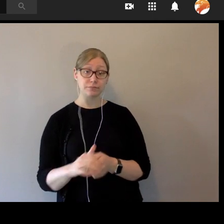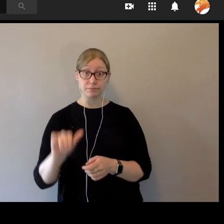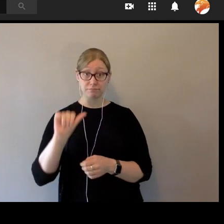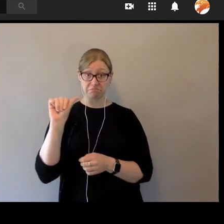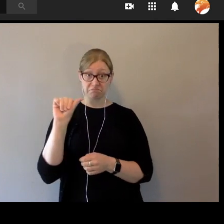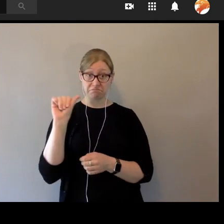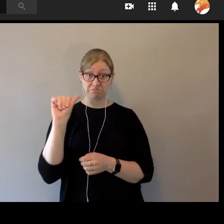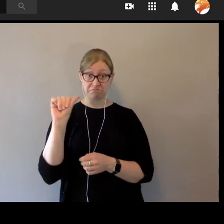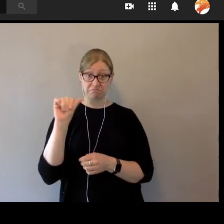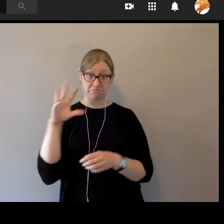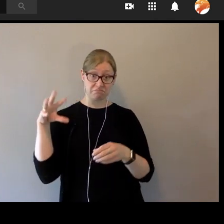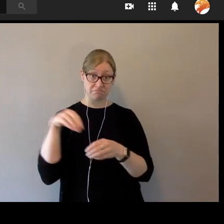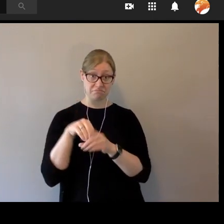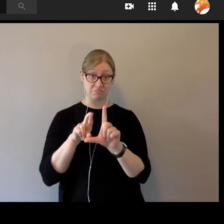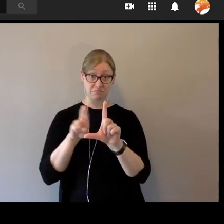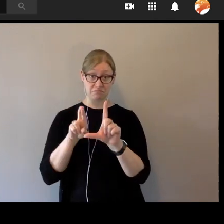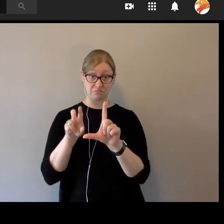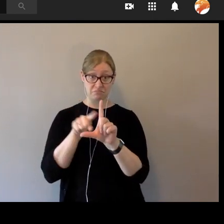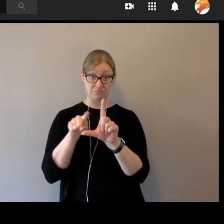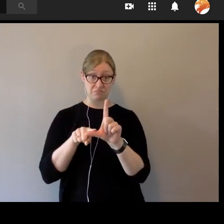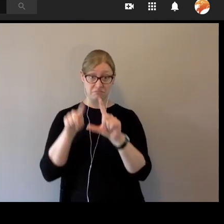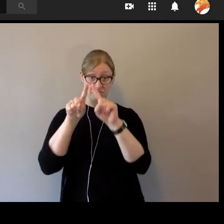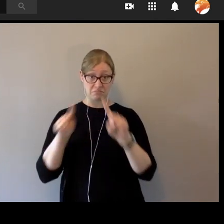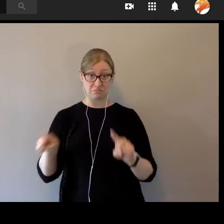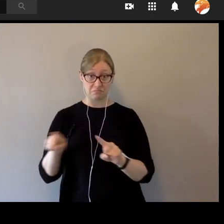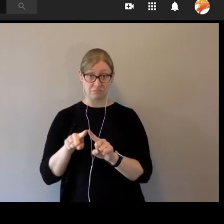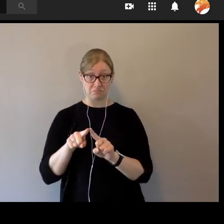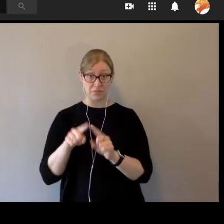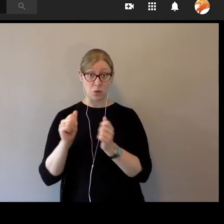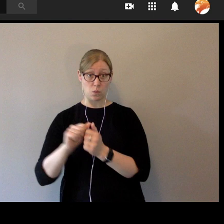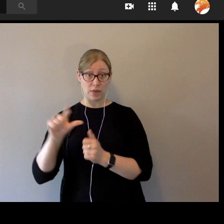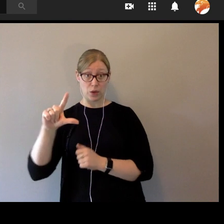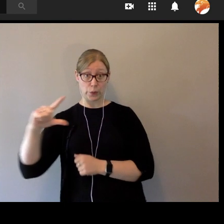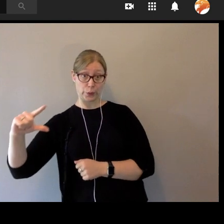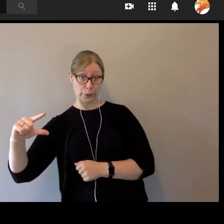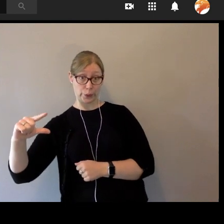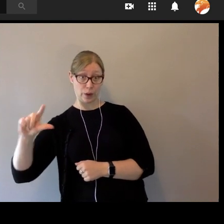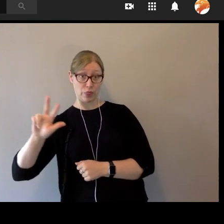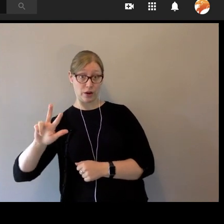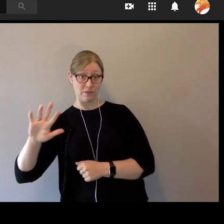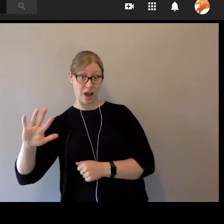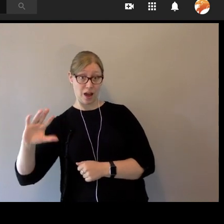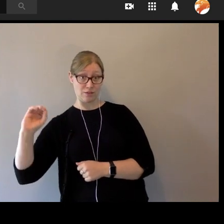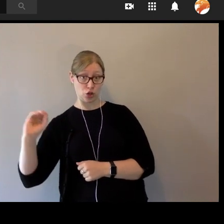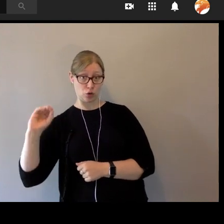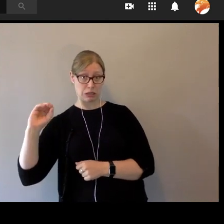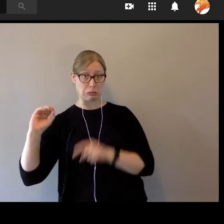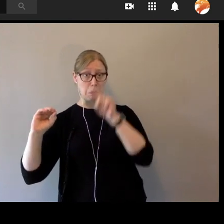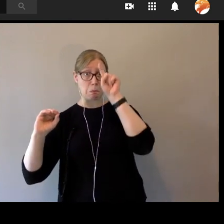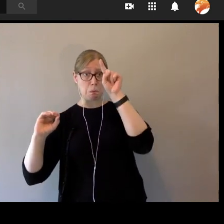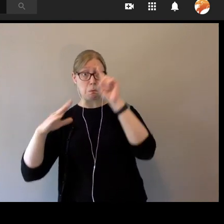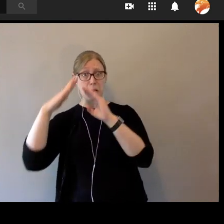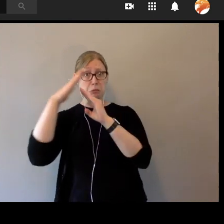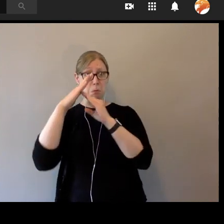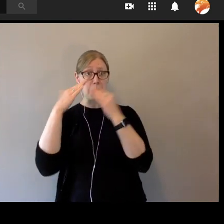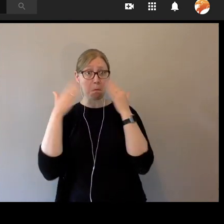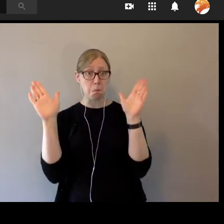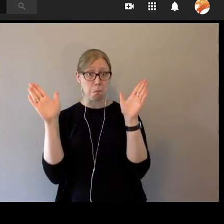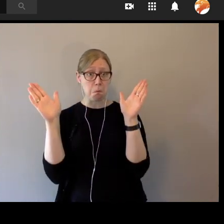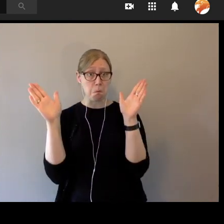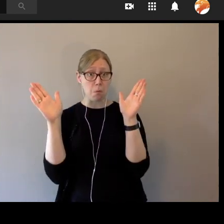in this right triangle that has a 35-degree angle. I don't know what this angle up at the top is because remember it